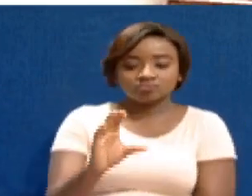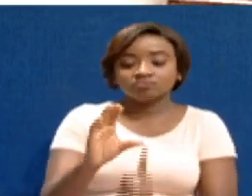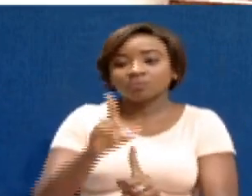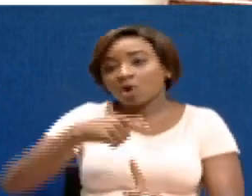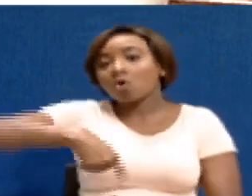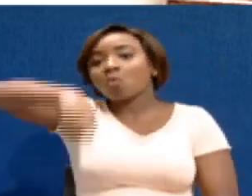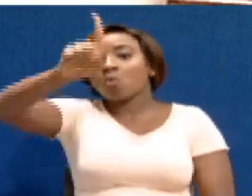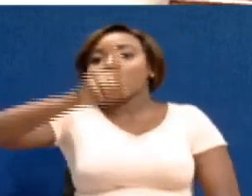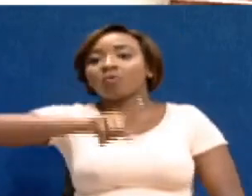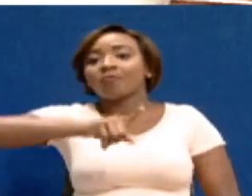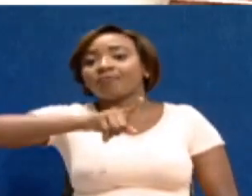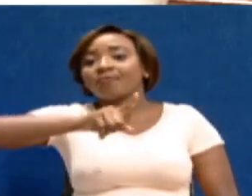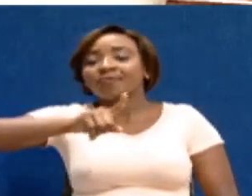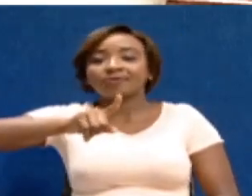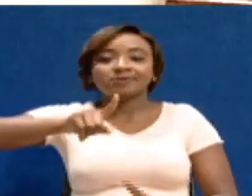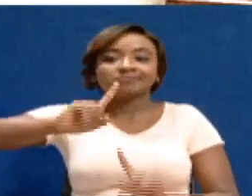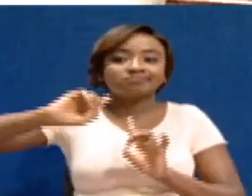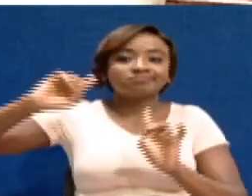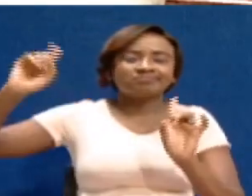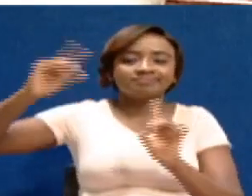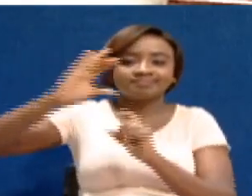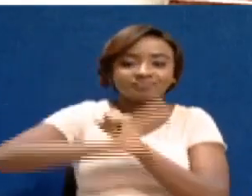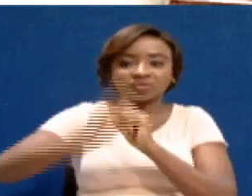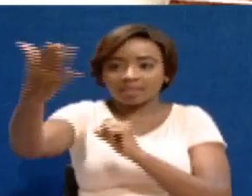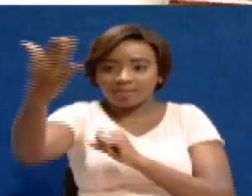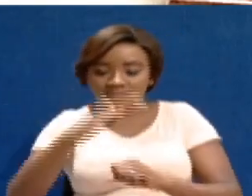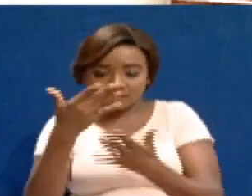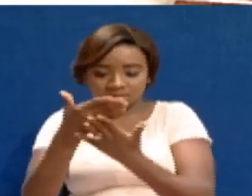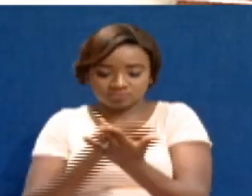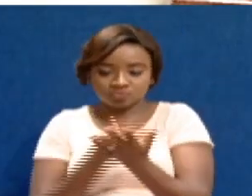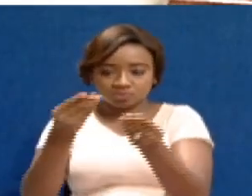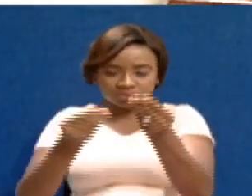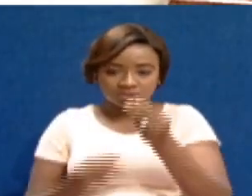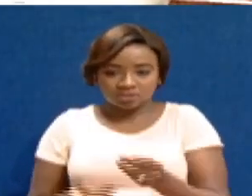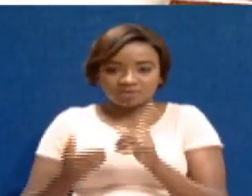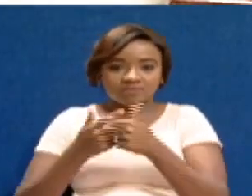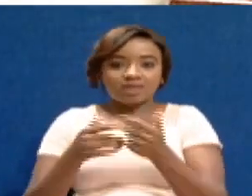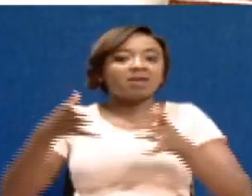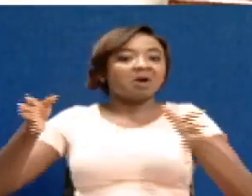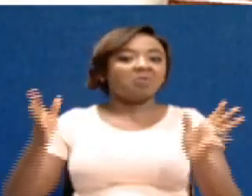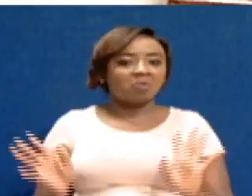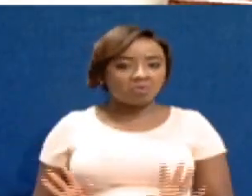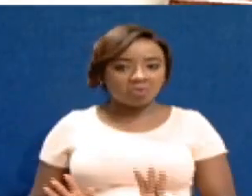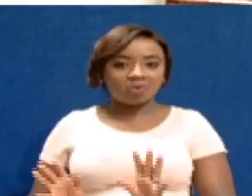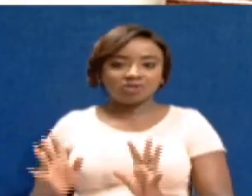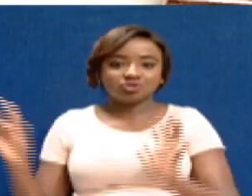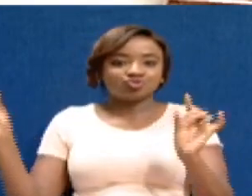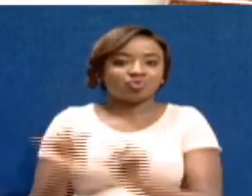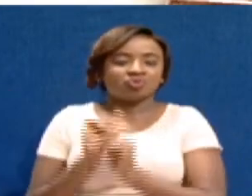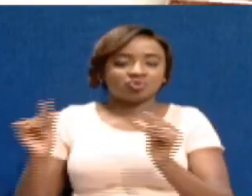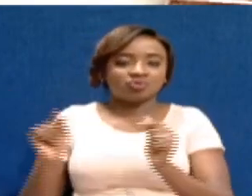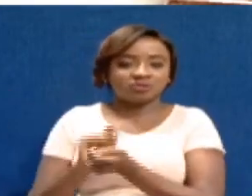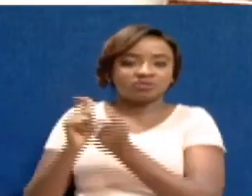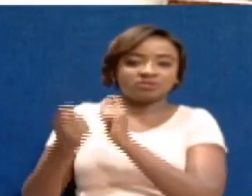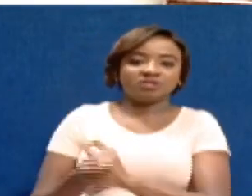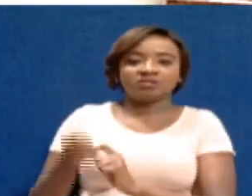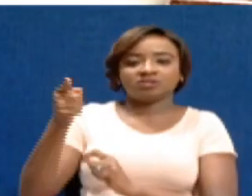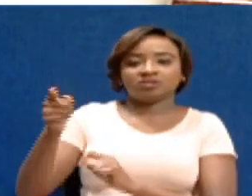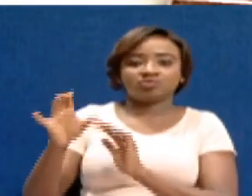for a constitutional amendment that happened in the past and came up to 2010 was actually from the people. There